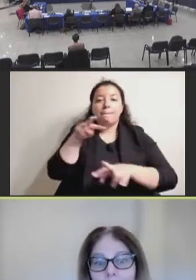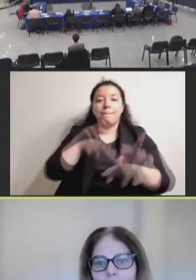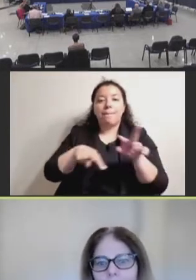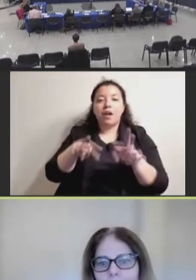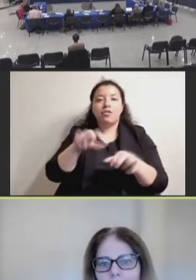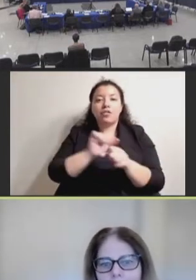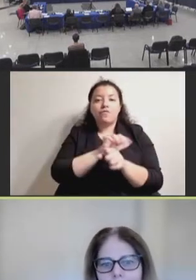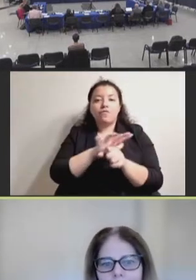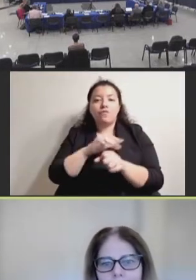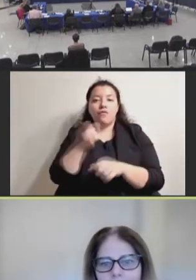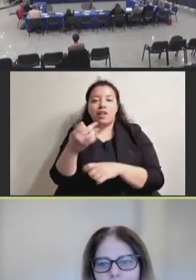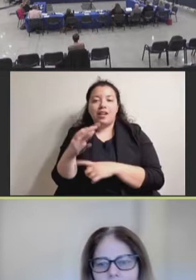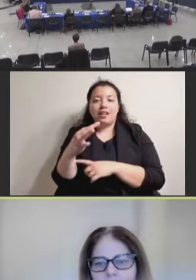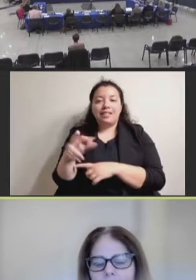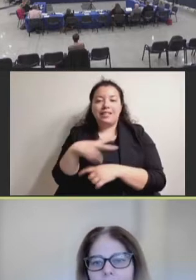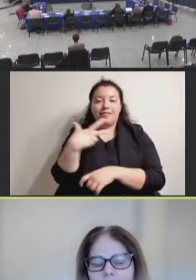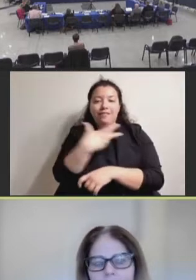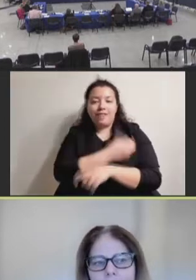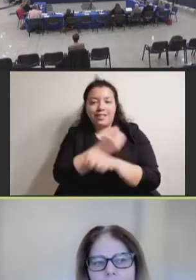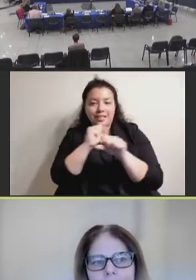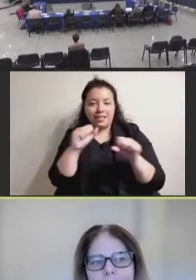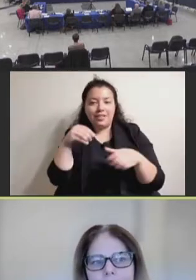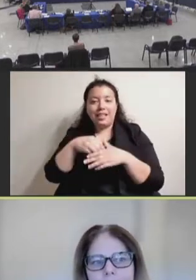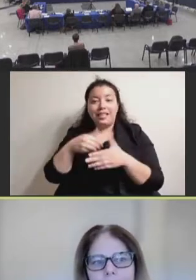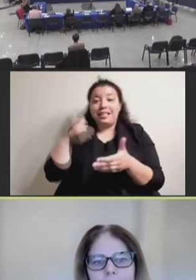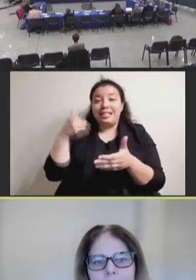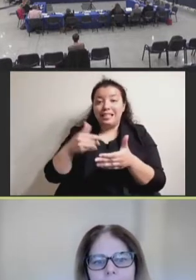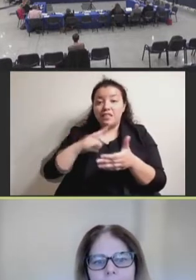near real time within the Vaccine Safety Data Link. Next slide.